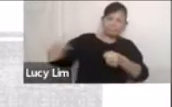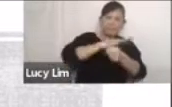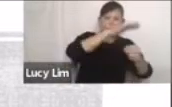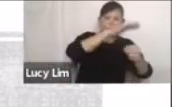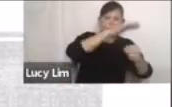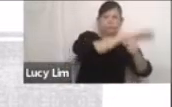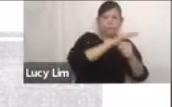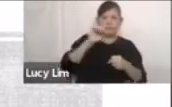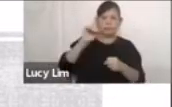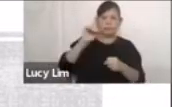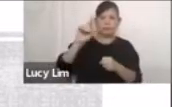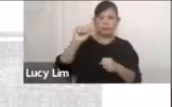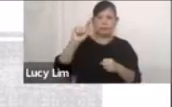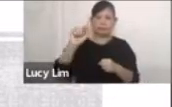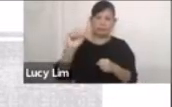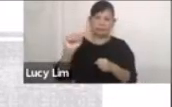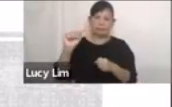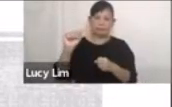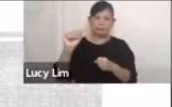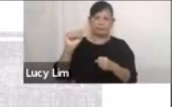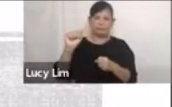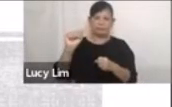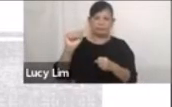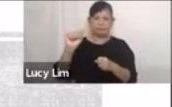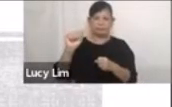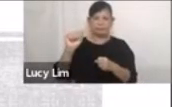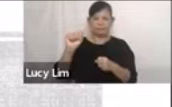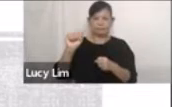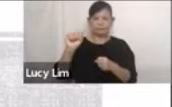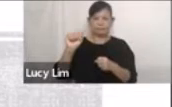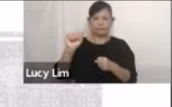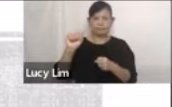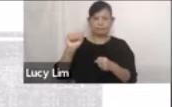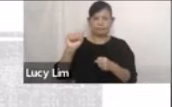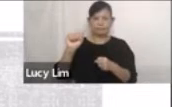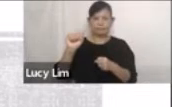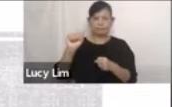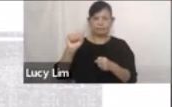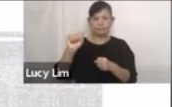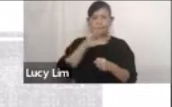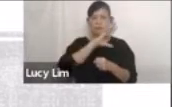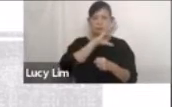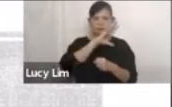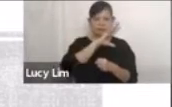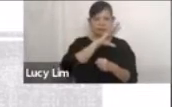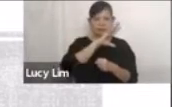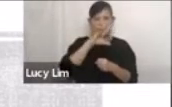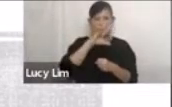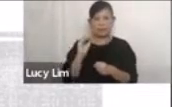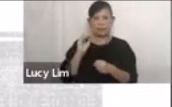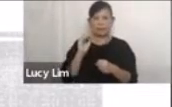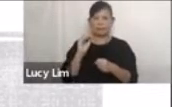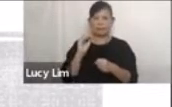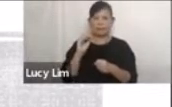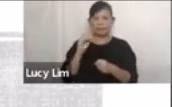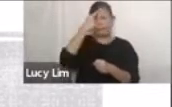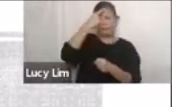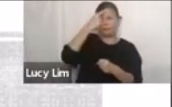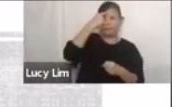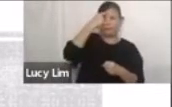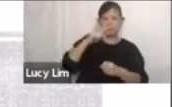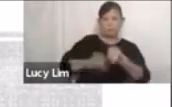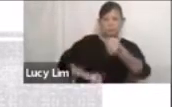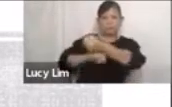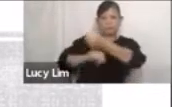and the status and the livelihood of the people with disabilities,